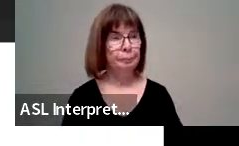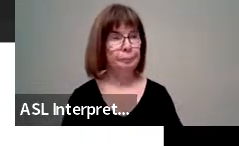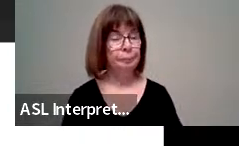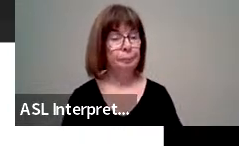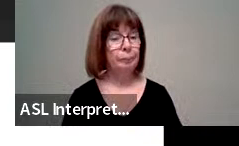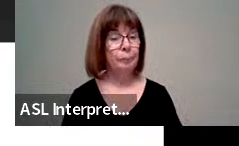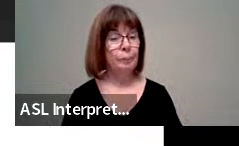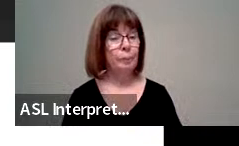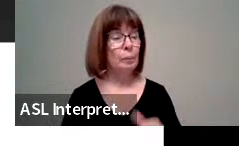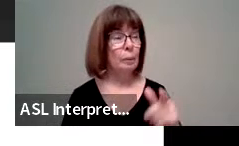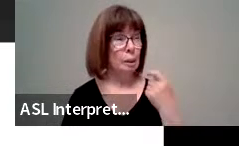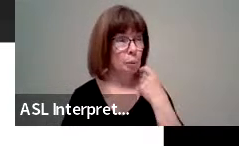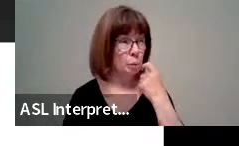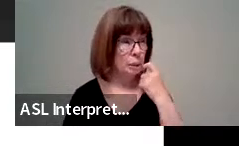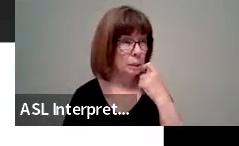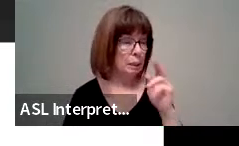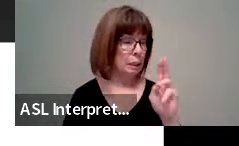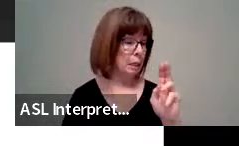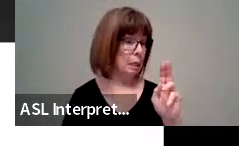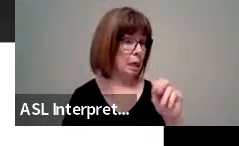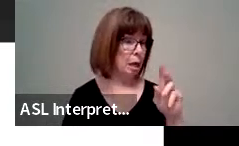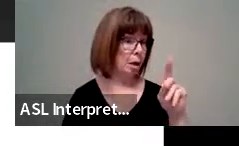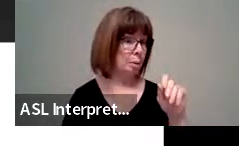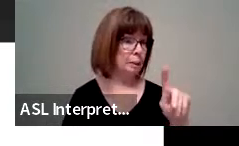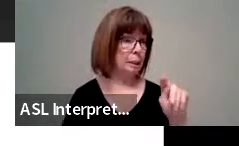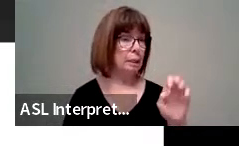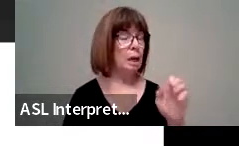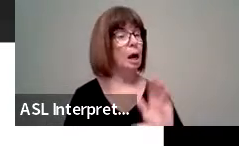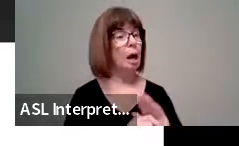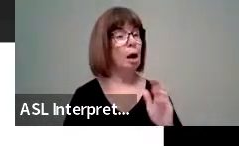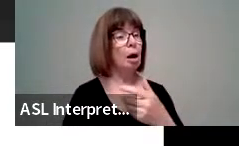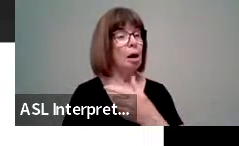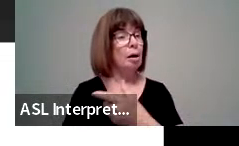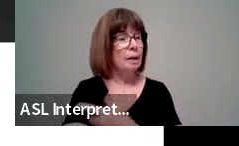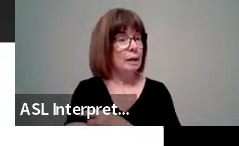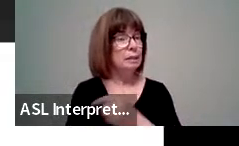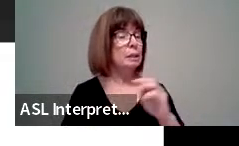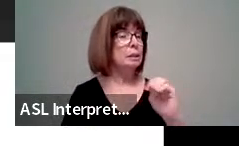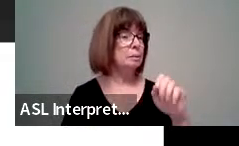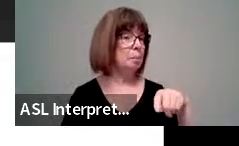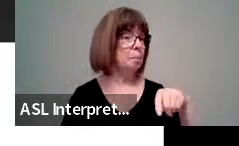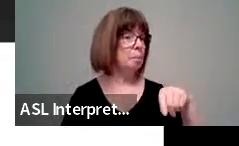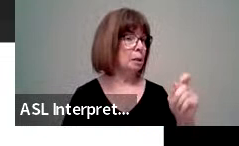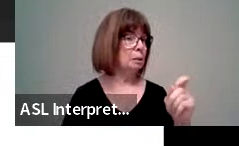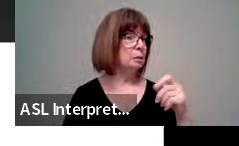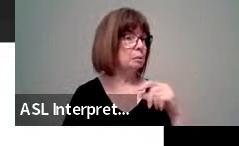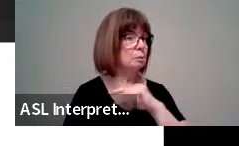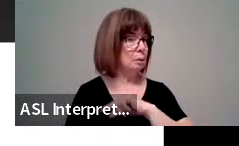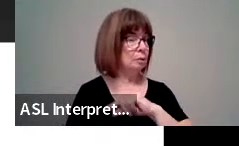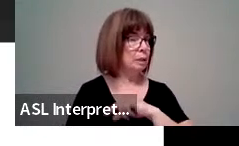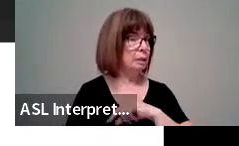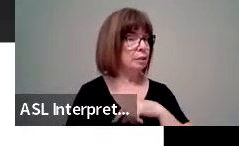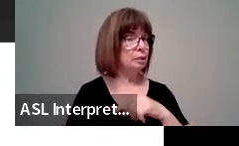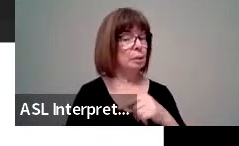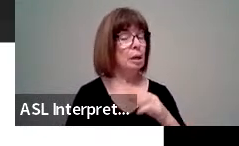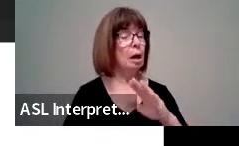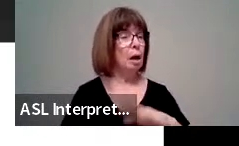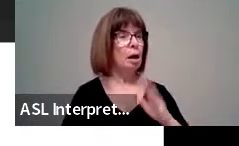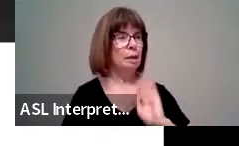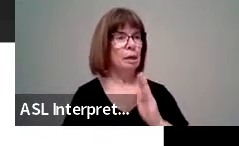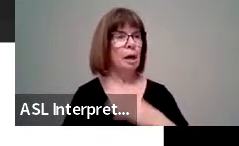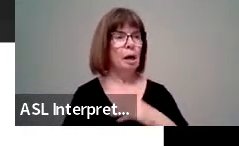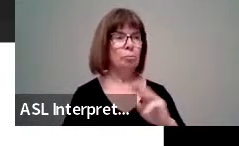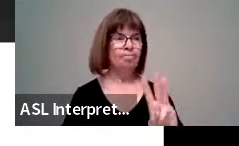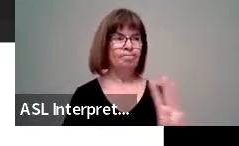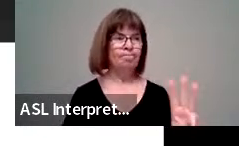We've recently updated our Mpox vaccine eligibility. This is on our website. We wanted to share this. These